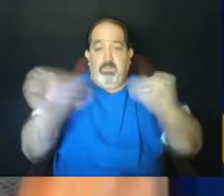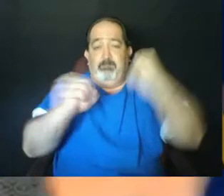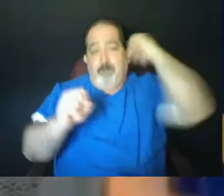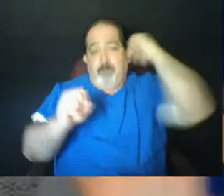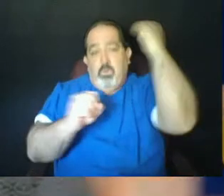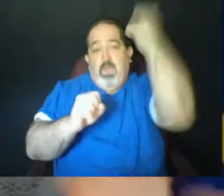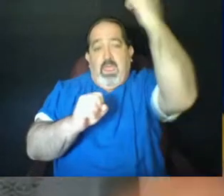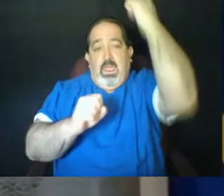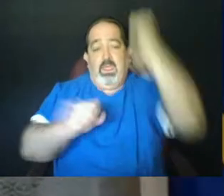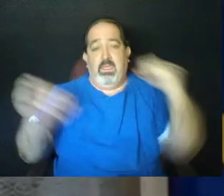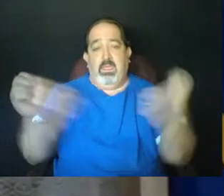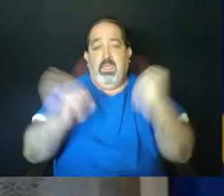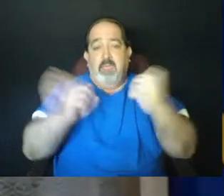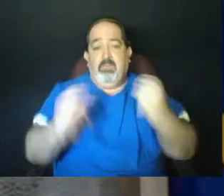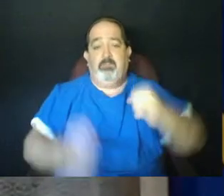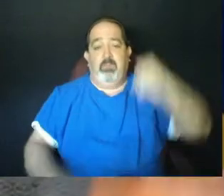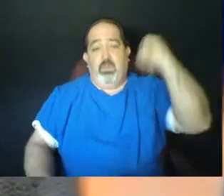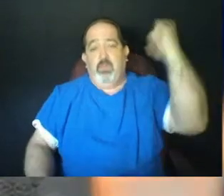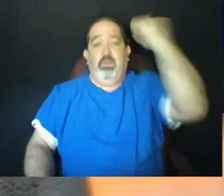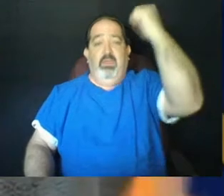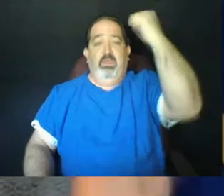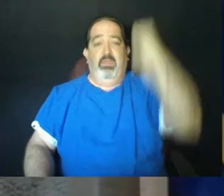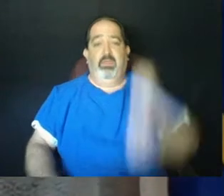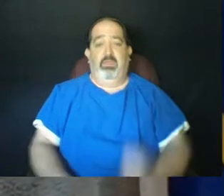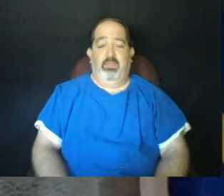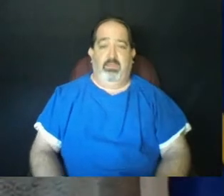hip, hip hip.